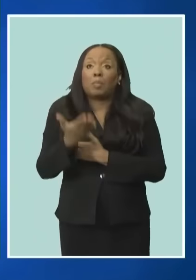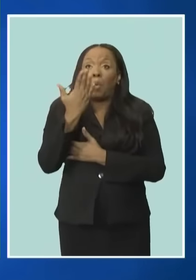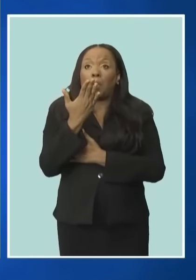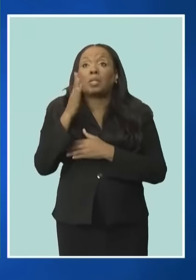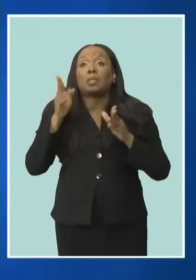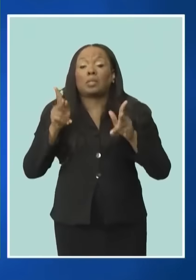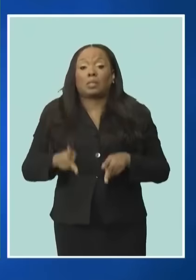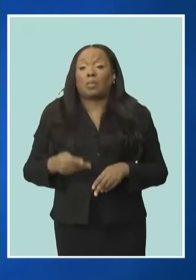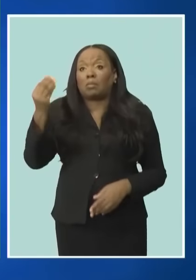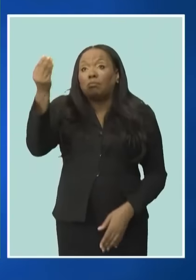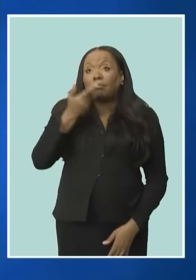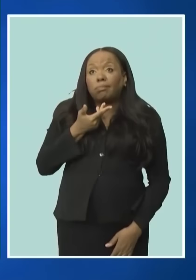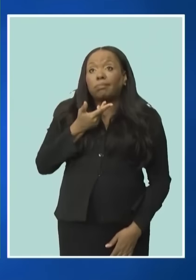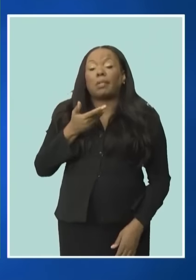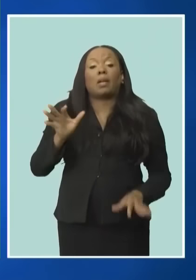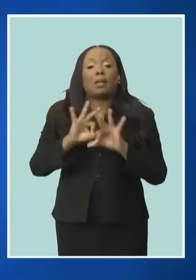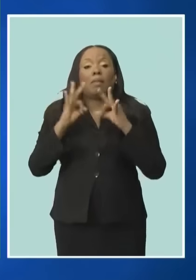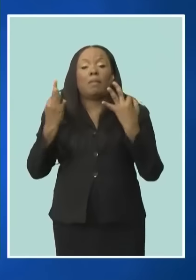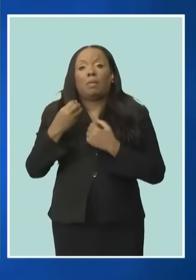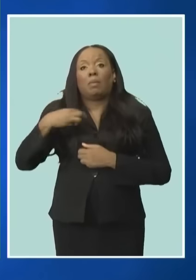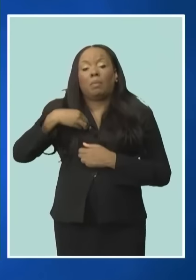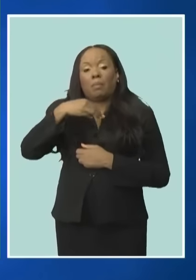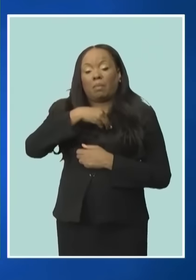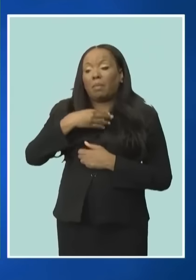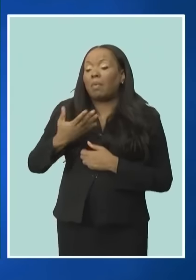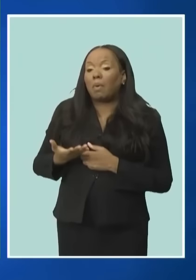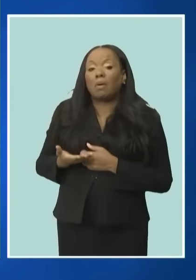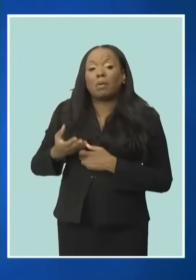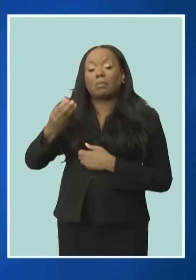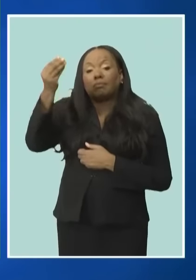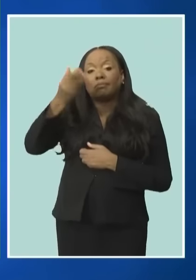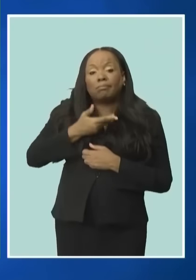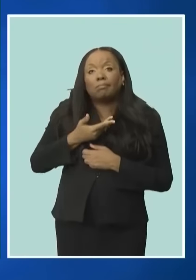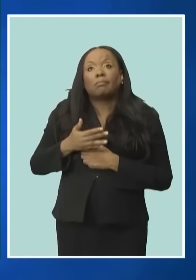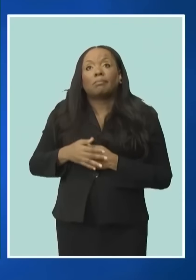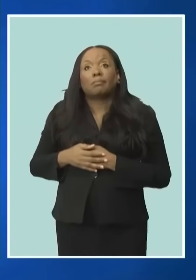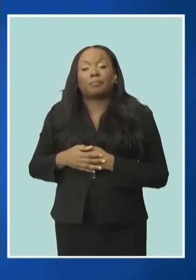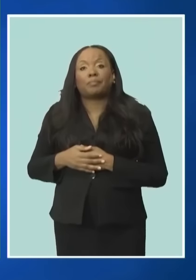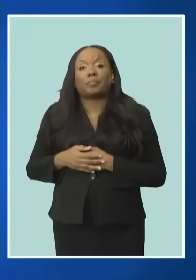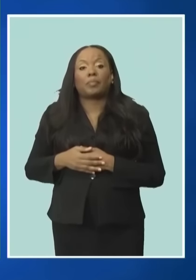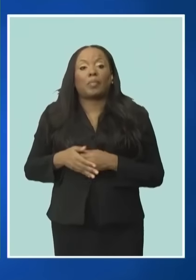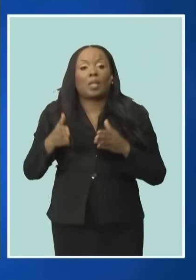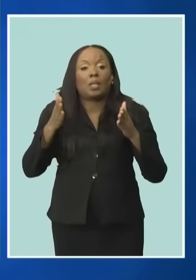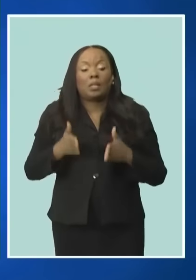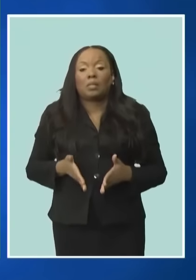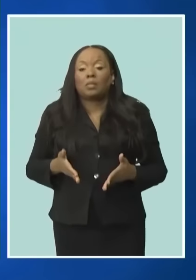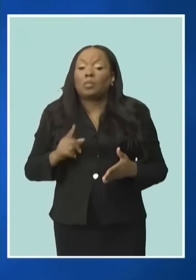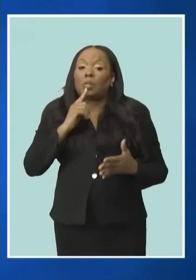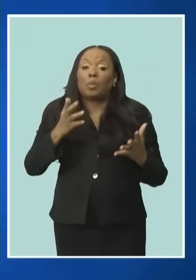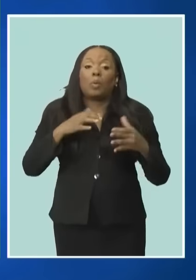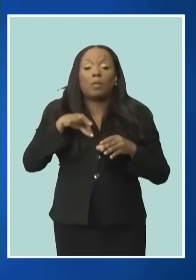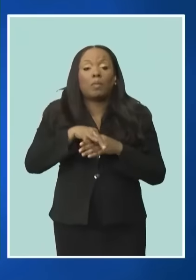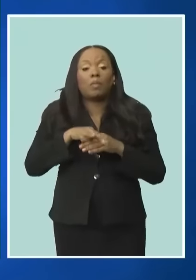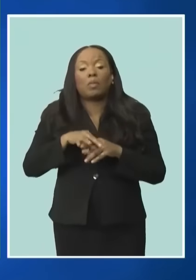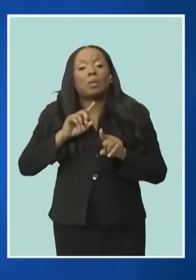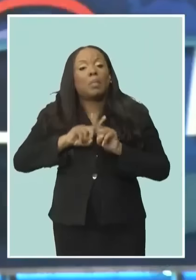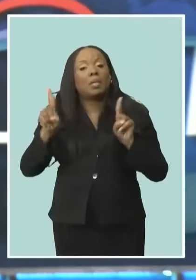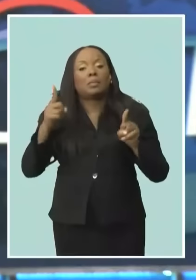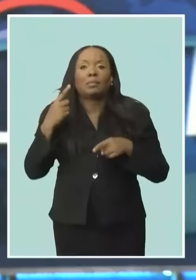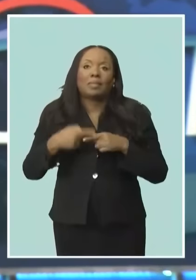by a family member who has a relative who cannot move but would have wanted to vote in this